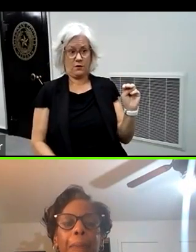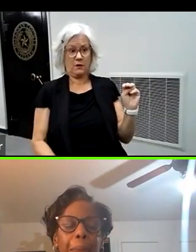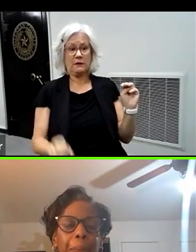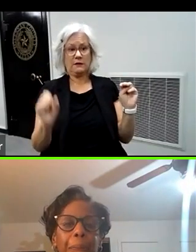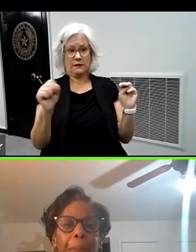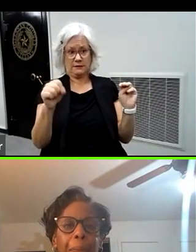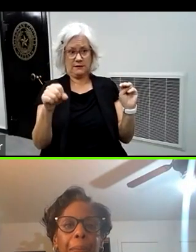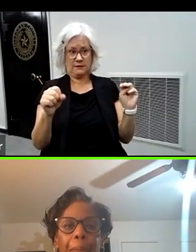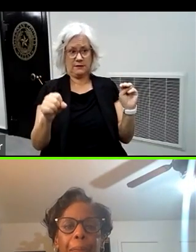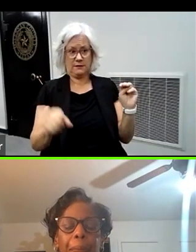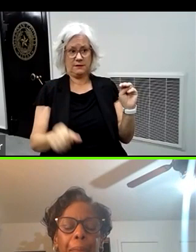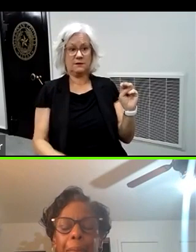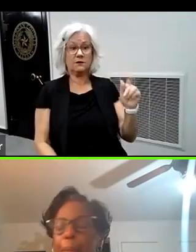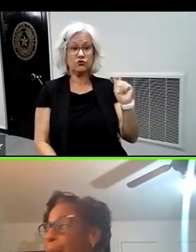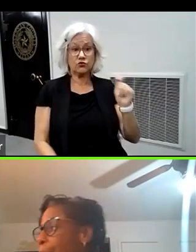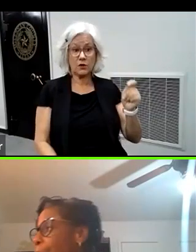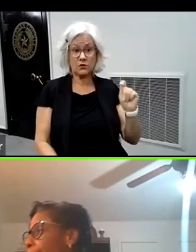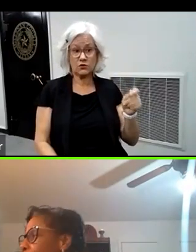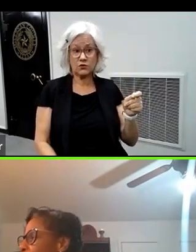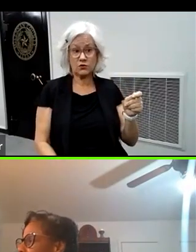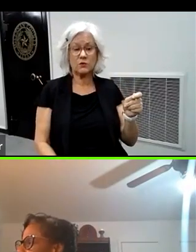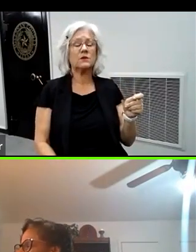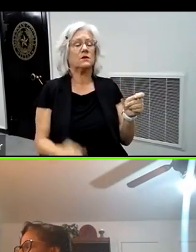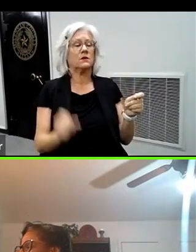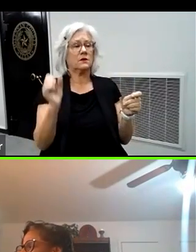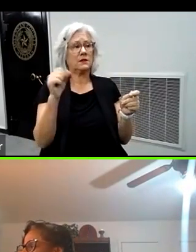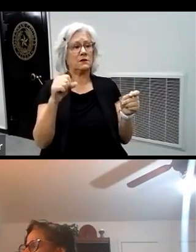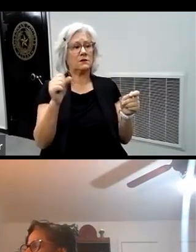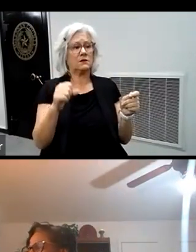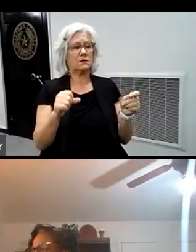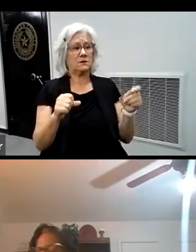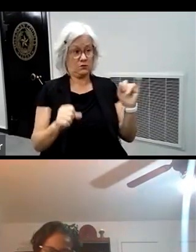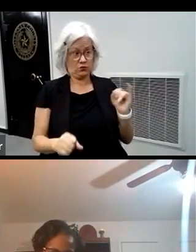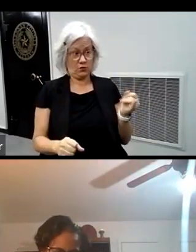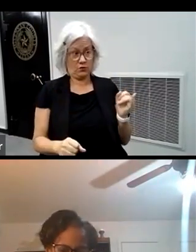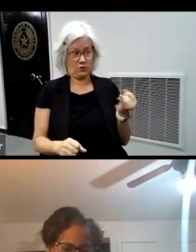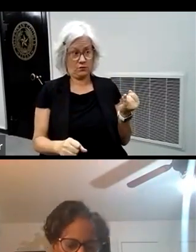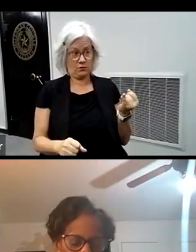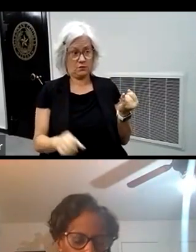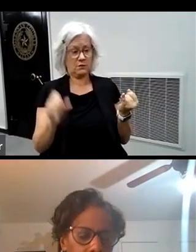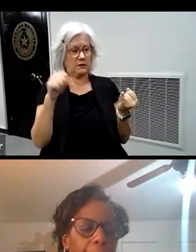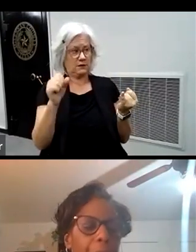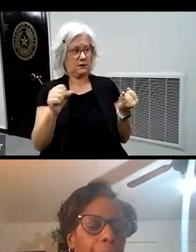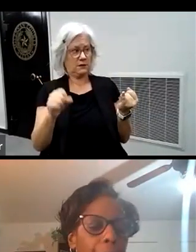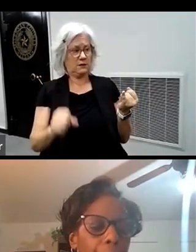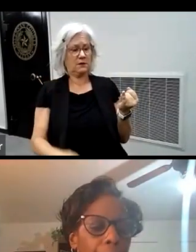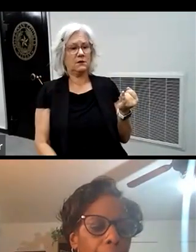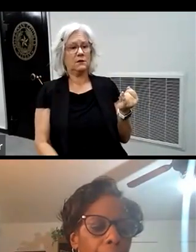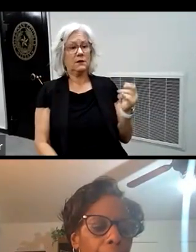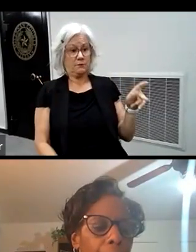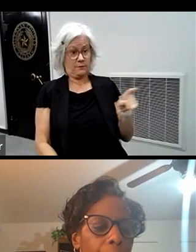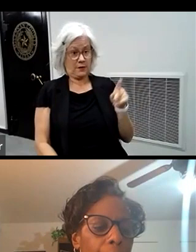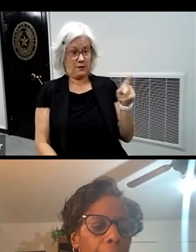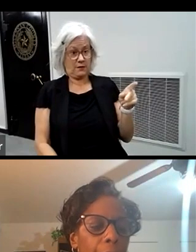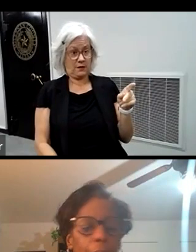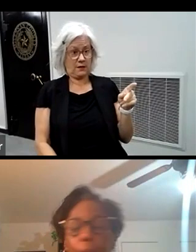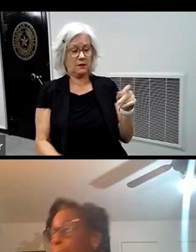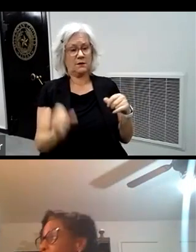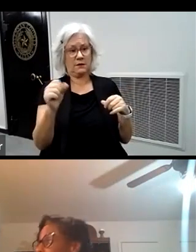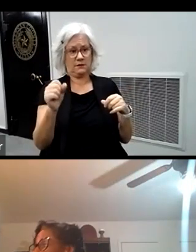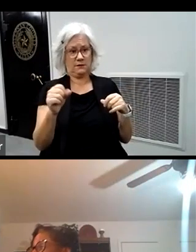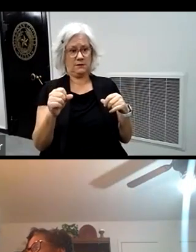Aye. Judge Felton, Aye. Commissioner Jones, Aye. Commissioner Perry. Aye.